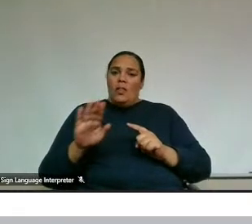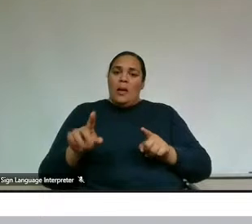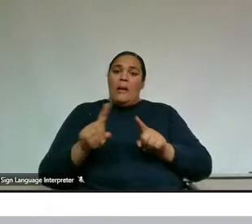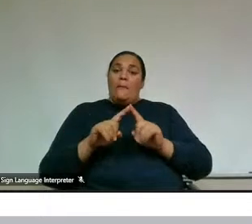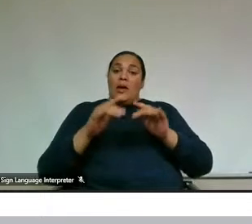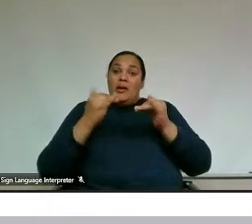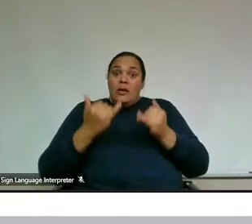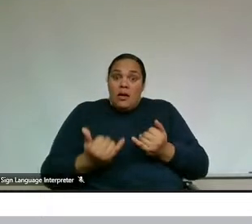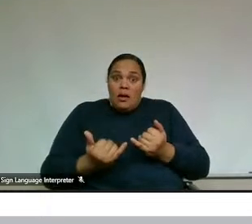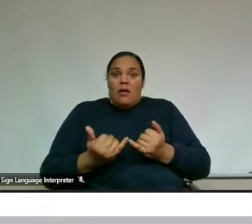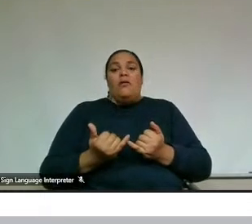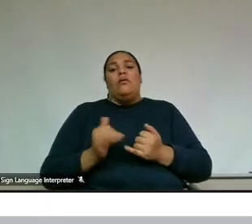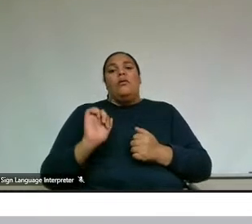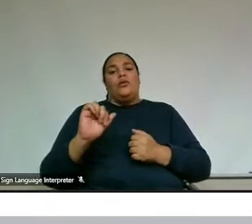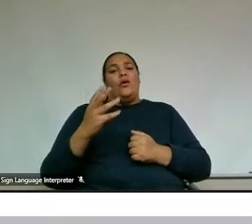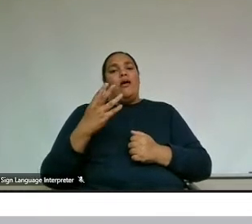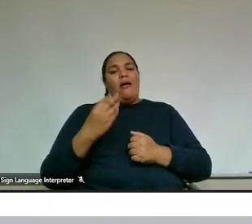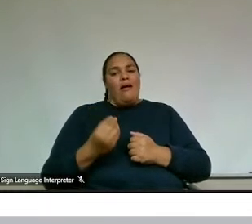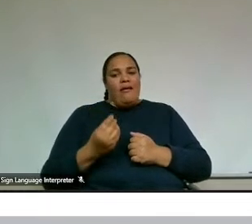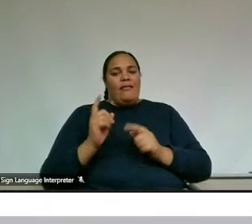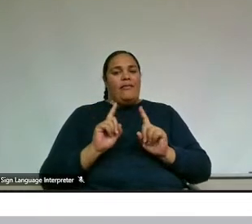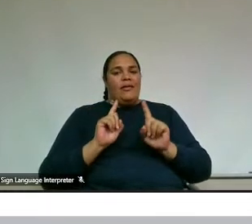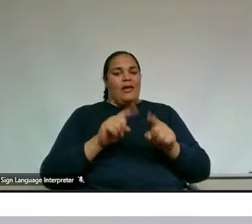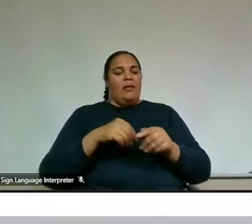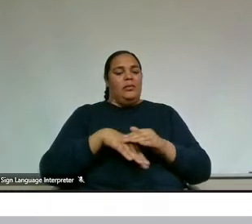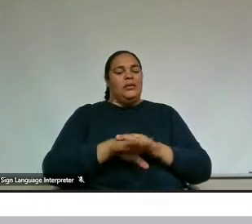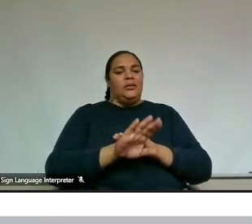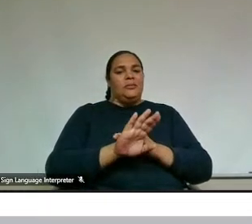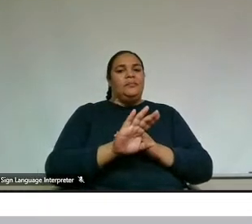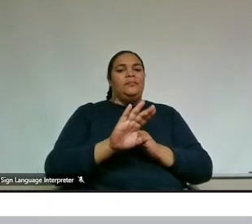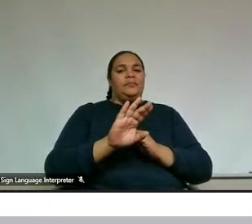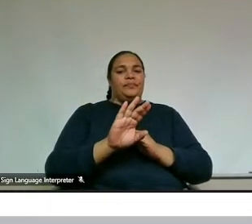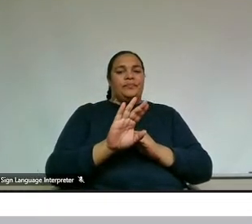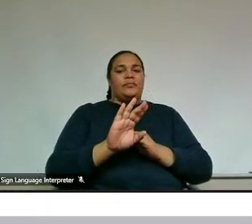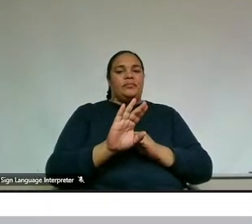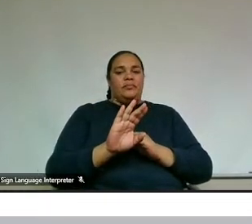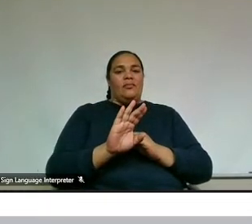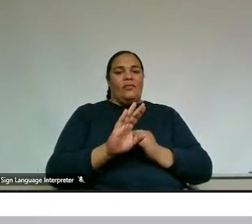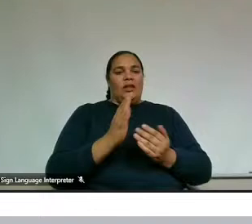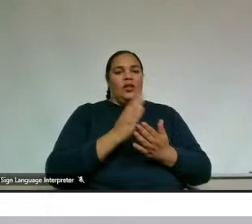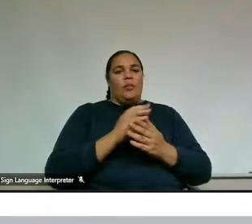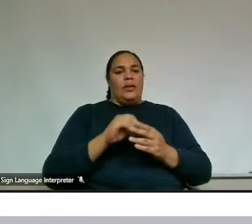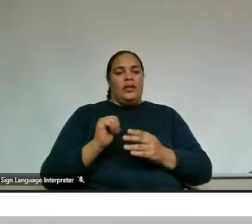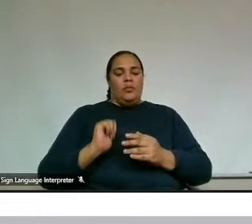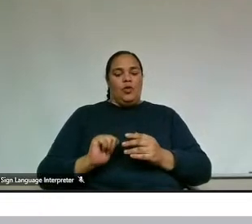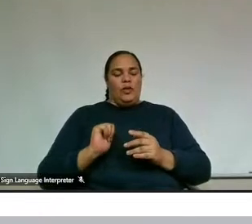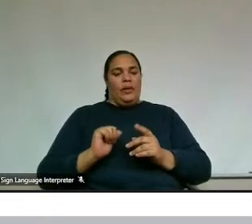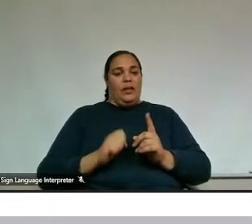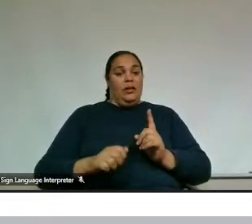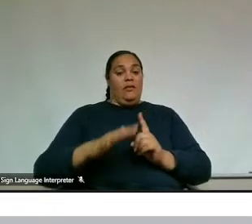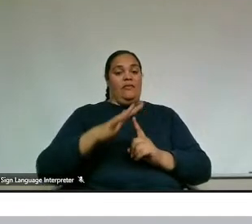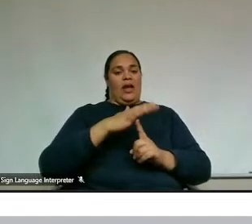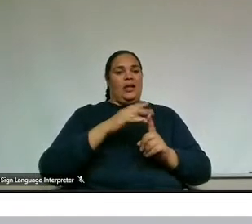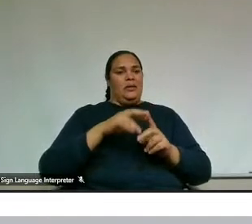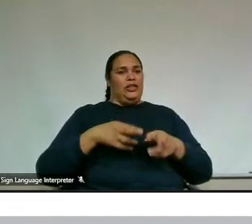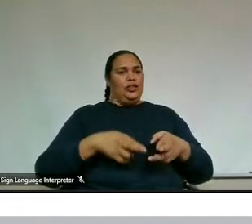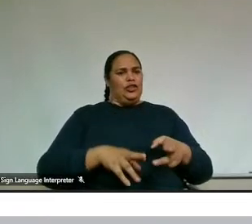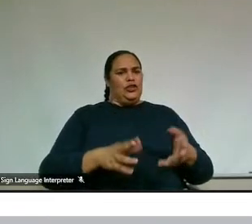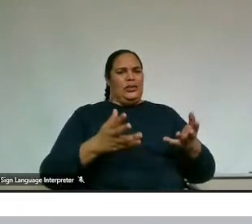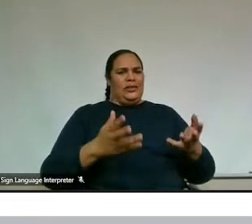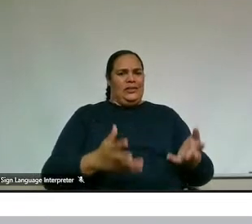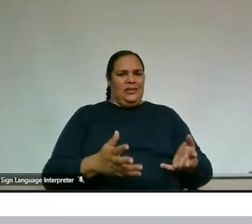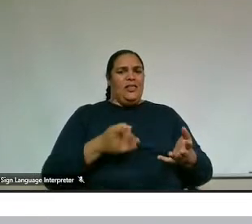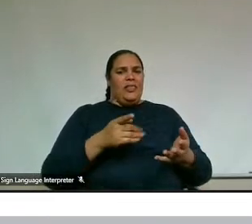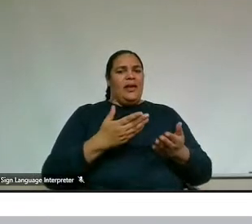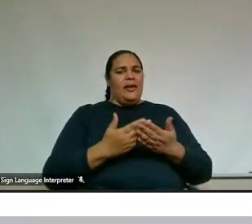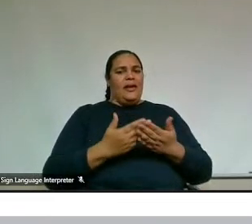they are come and in a, and then come stop in the municipal environment in the streets, so that they